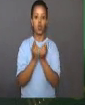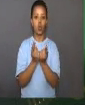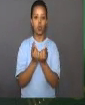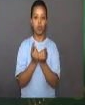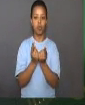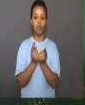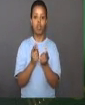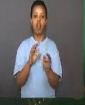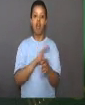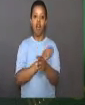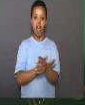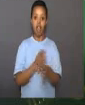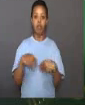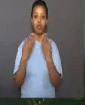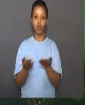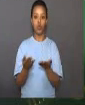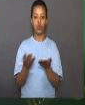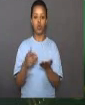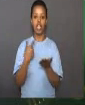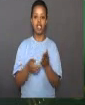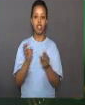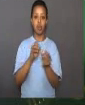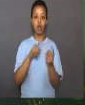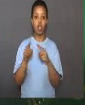of carbohydrates, including